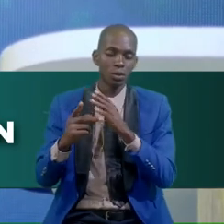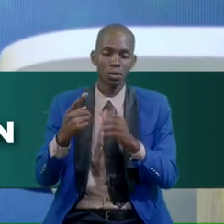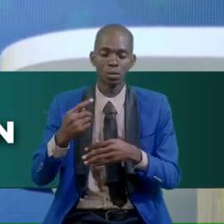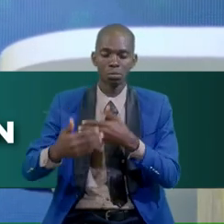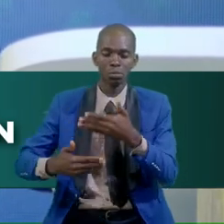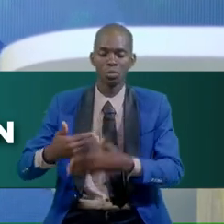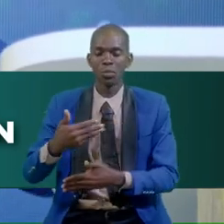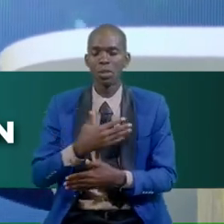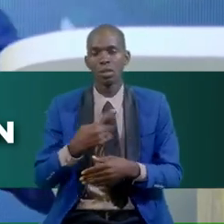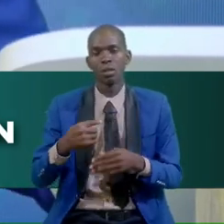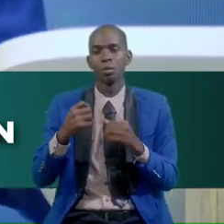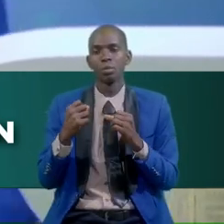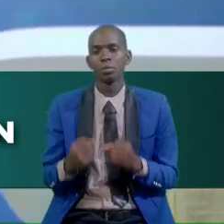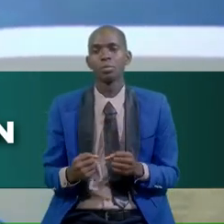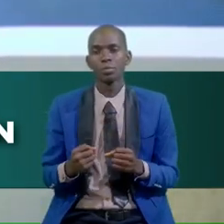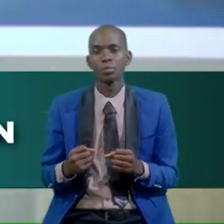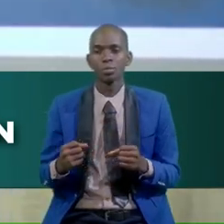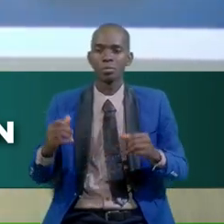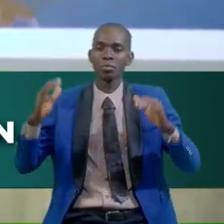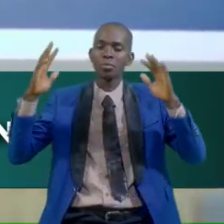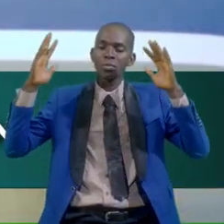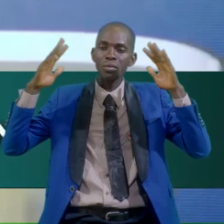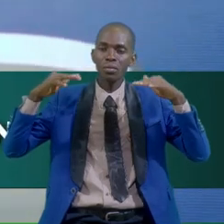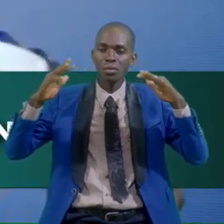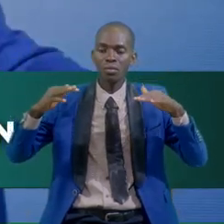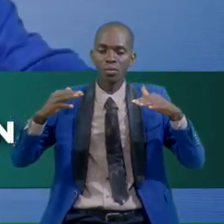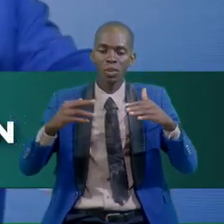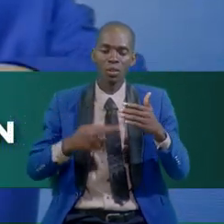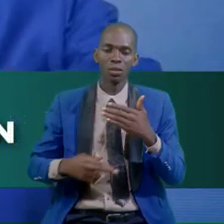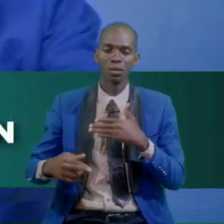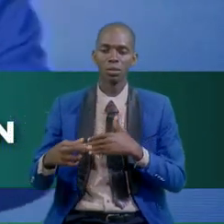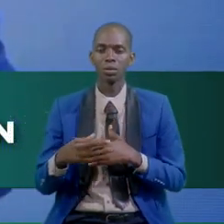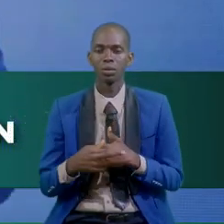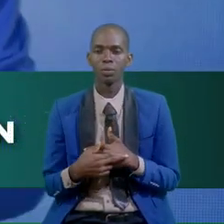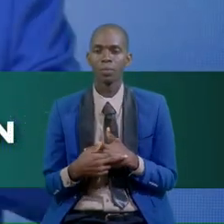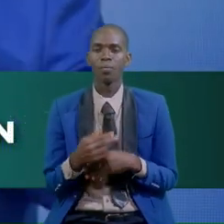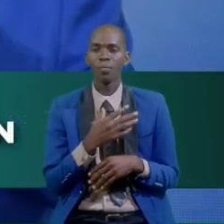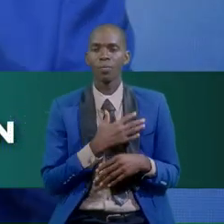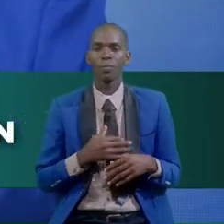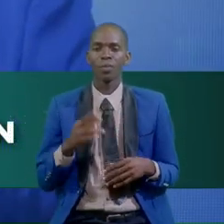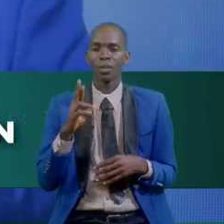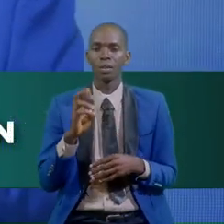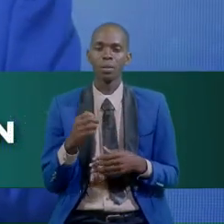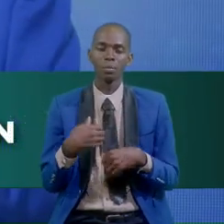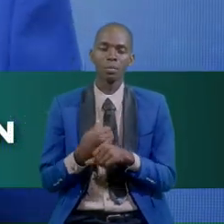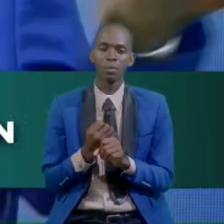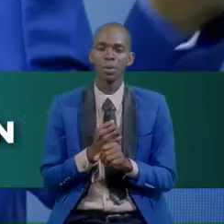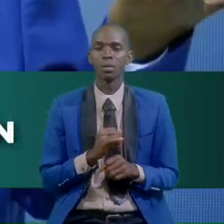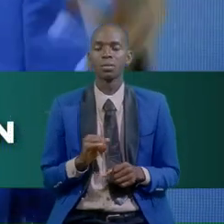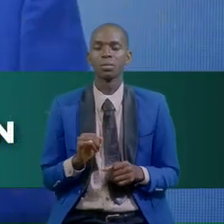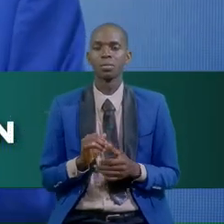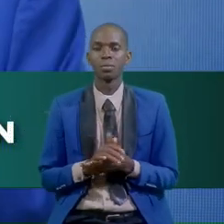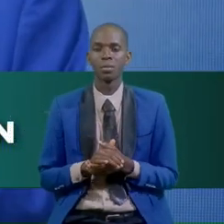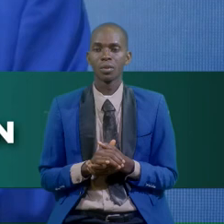power. Rain, return, and remake